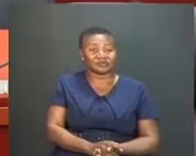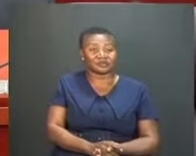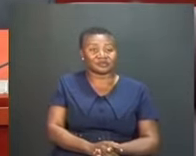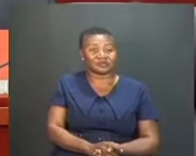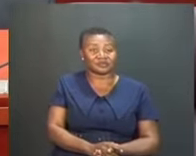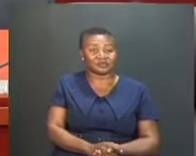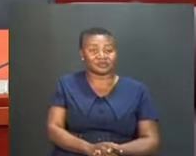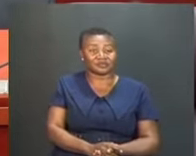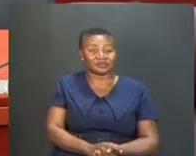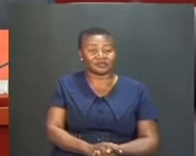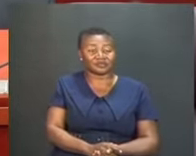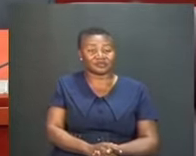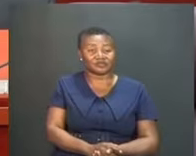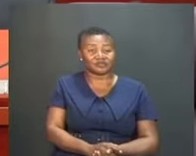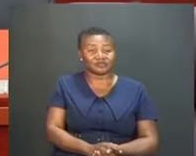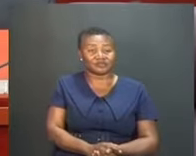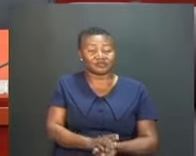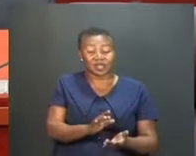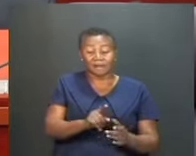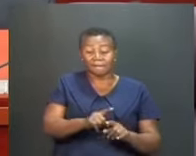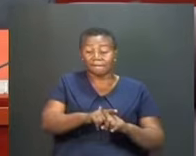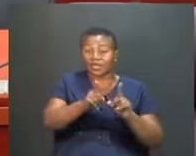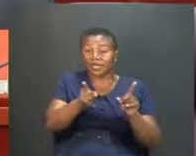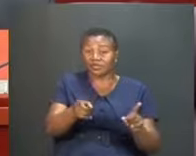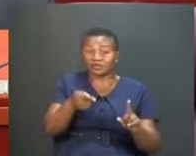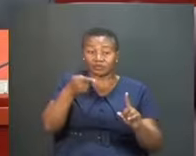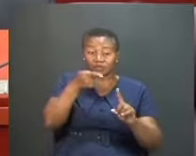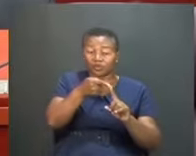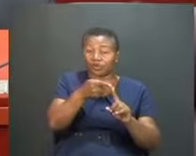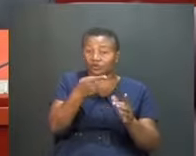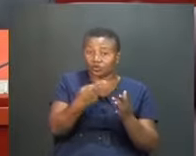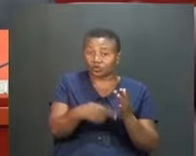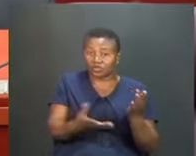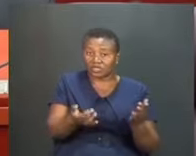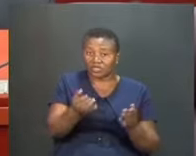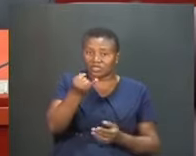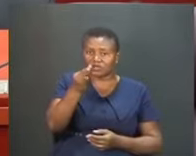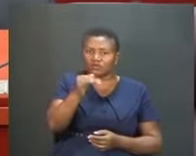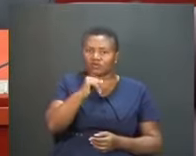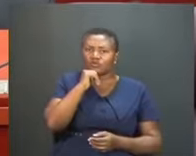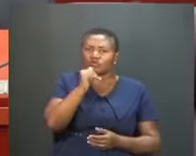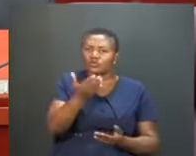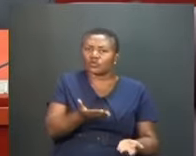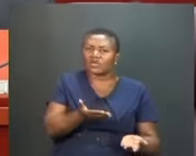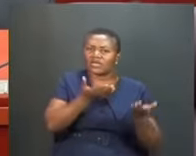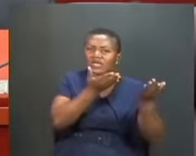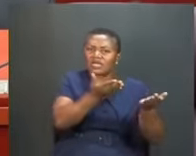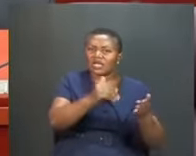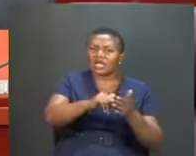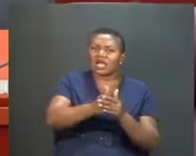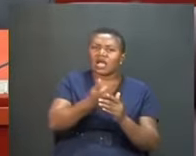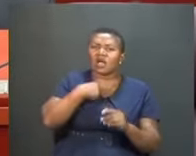point. But the point was that if you don't lay it, how do I come in to activate